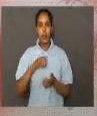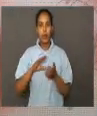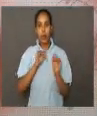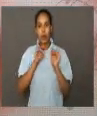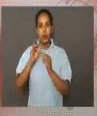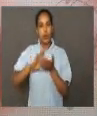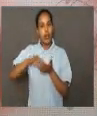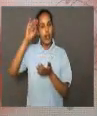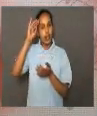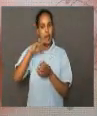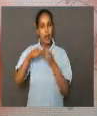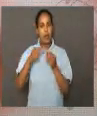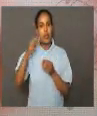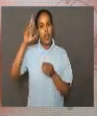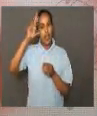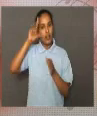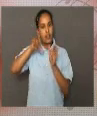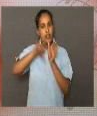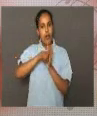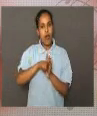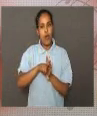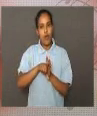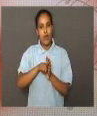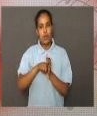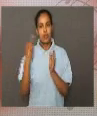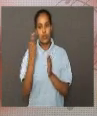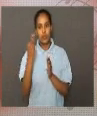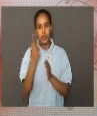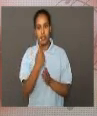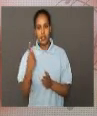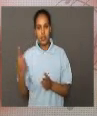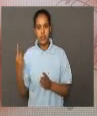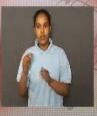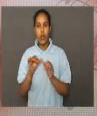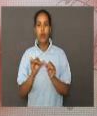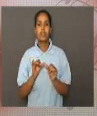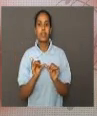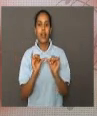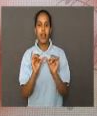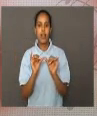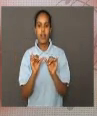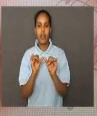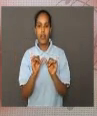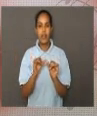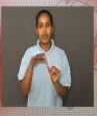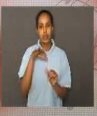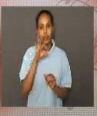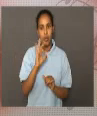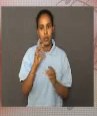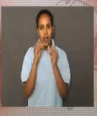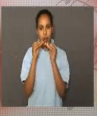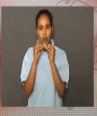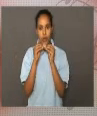also learned about Henry's law and used its constants in order to